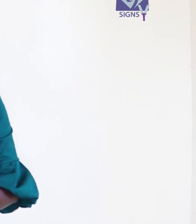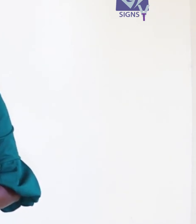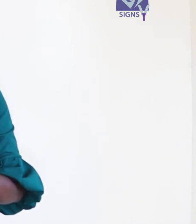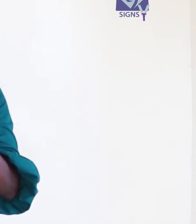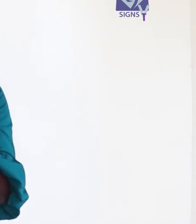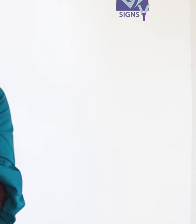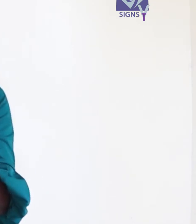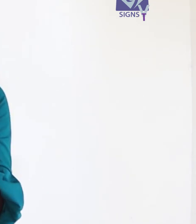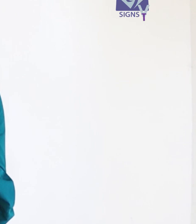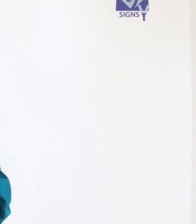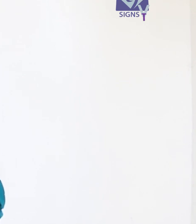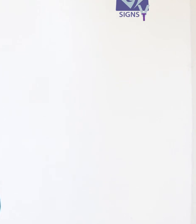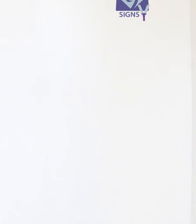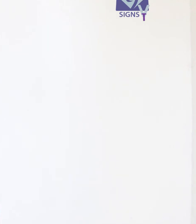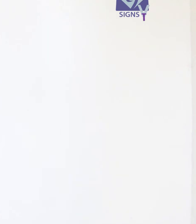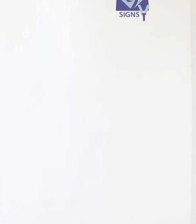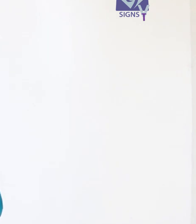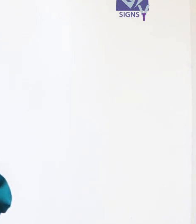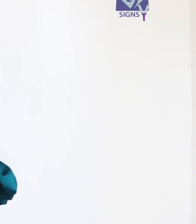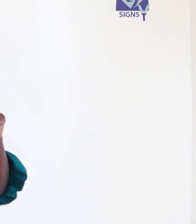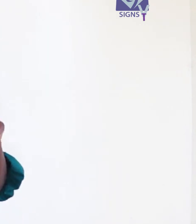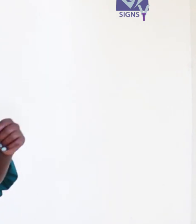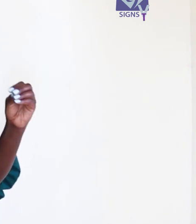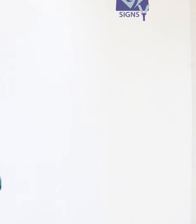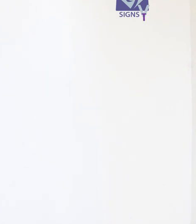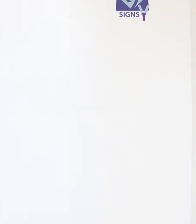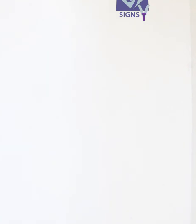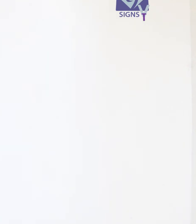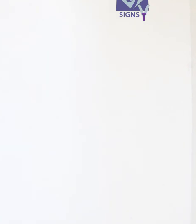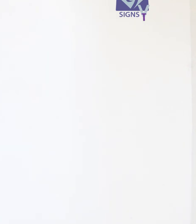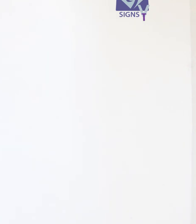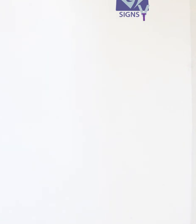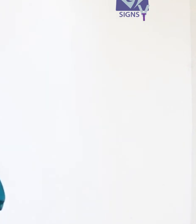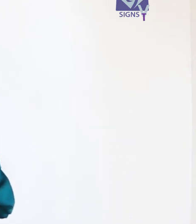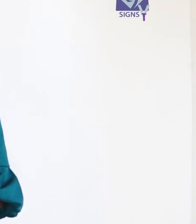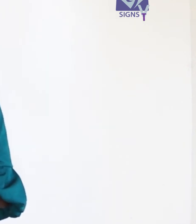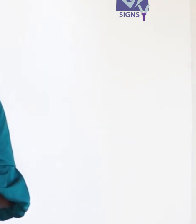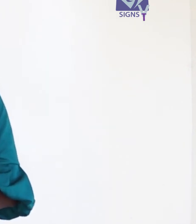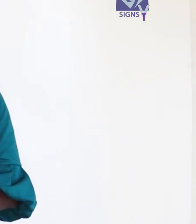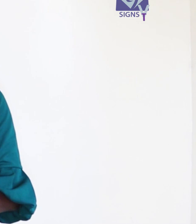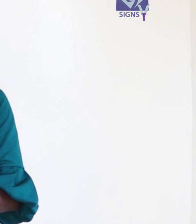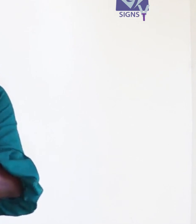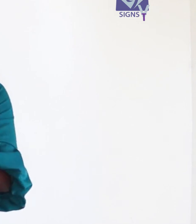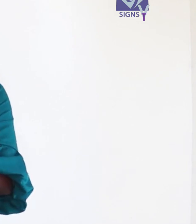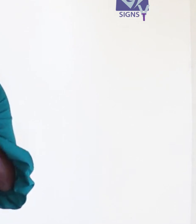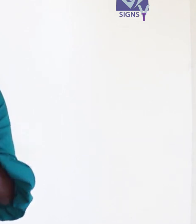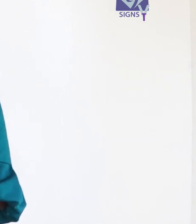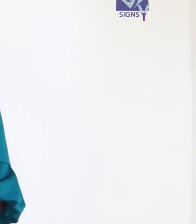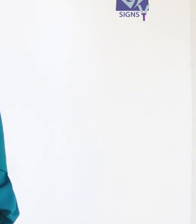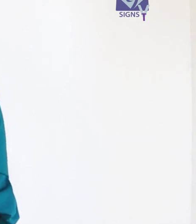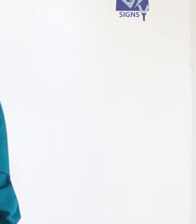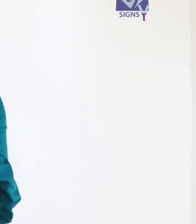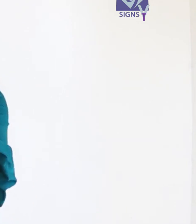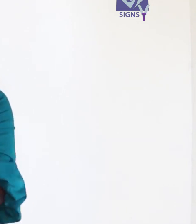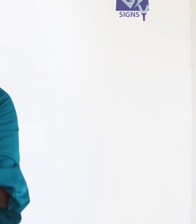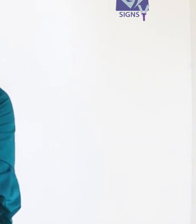I meet two ladies, instructors in the ancient Japanese shiatsu massage here at Machakos Technical Institute